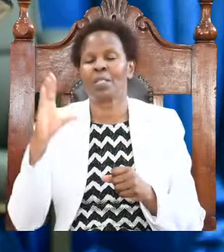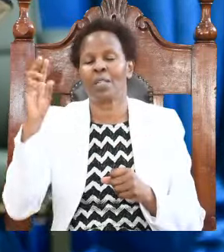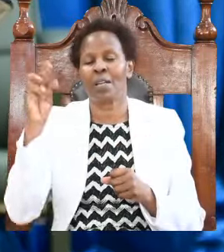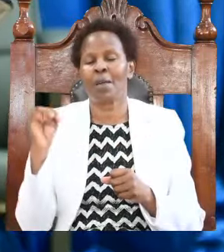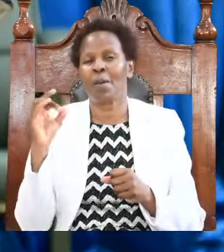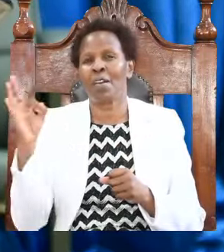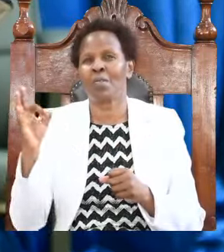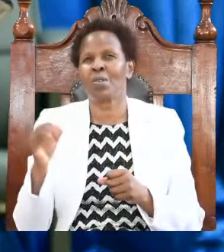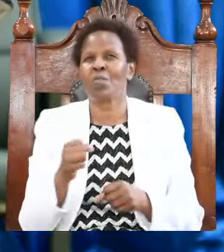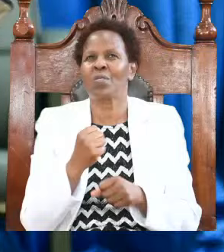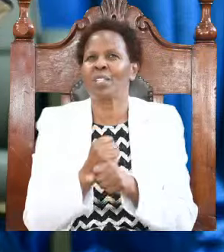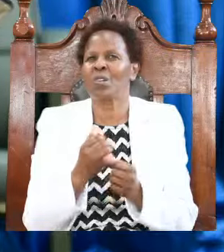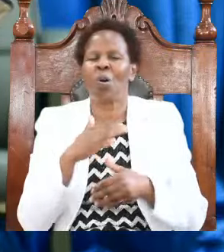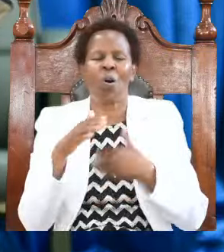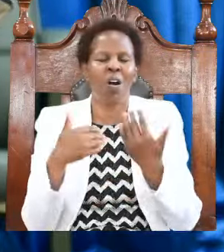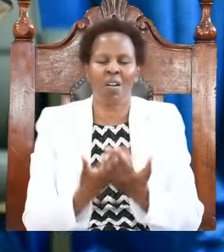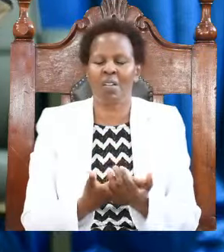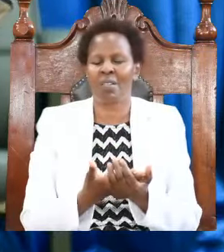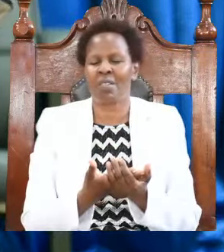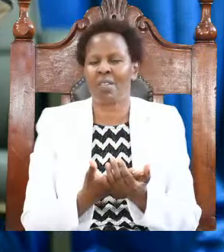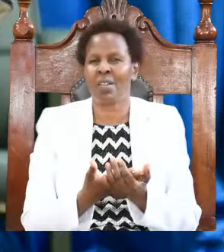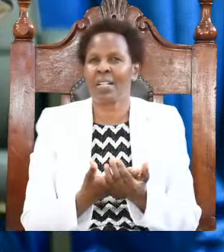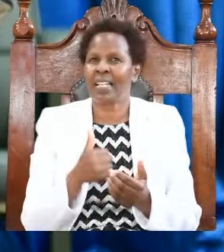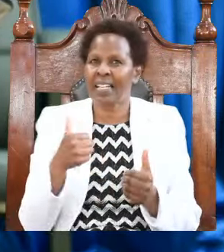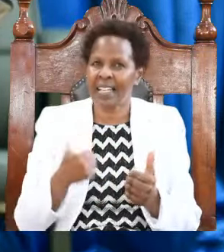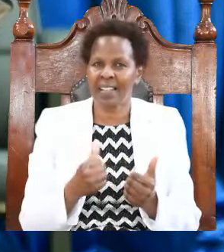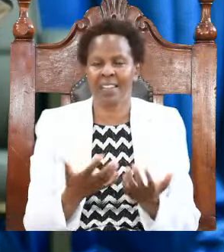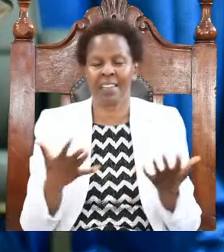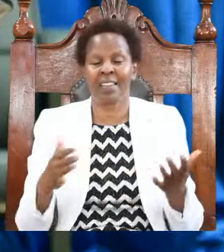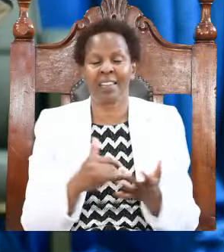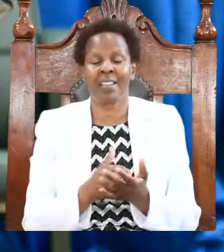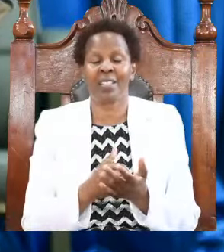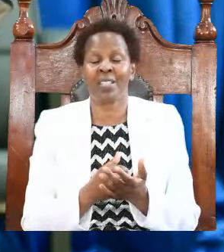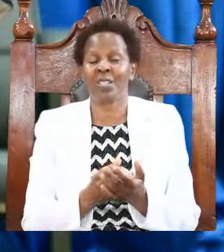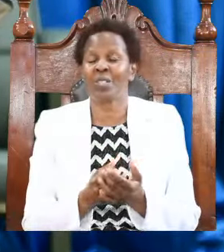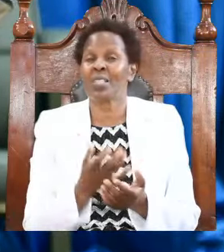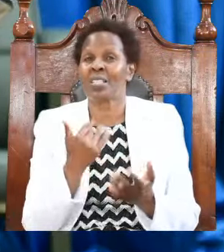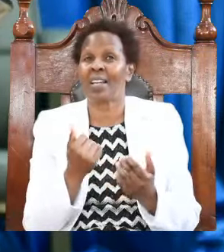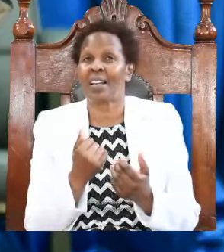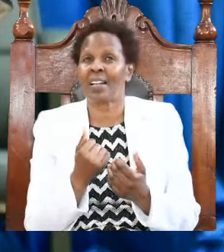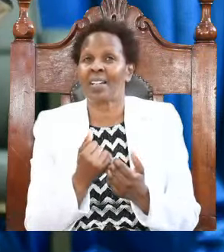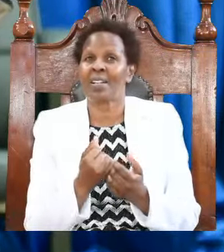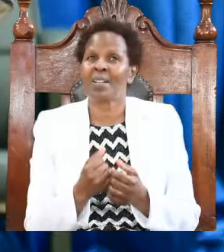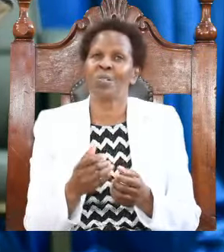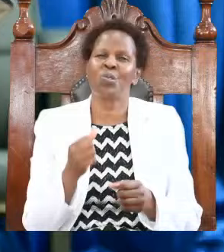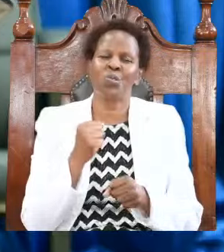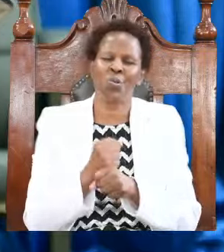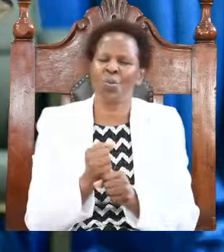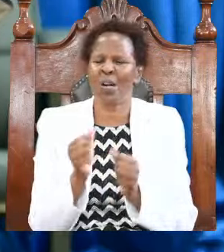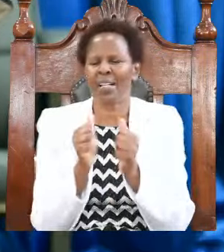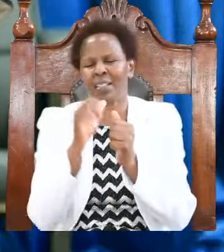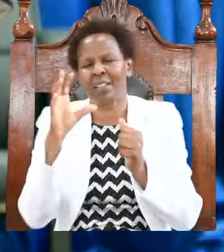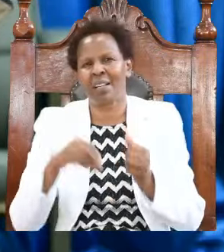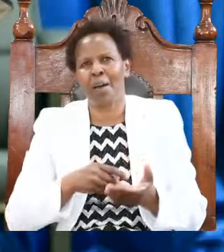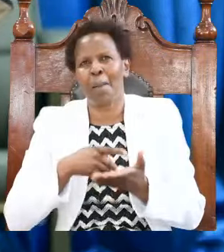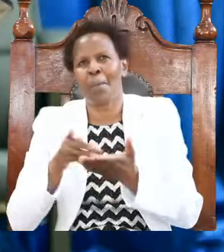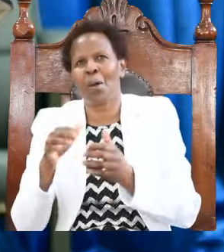have paid all your subscriptions, anything that needs to be paid for. I mean, tithe, perfect, doing well,